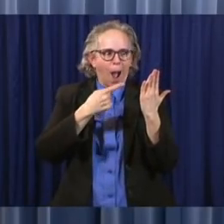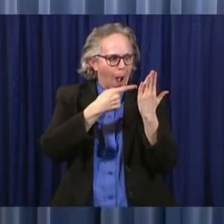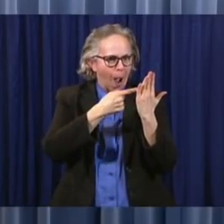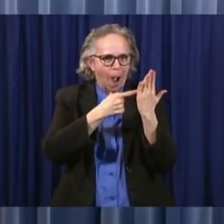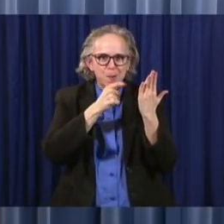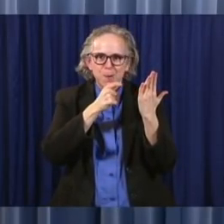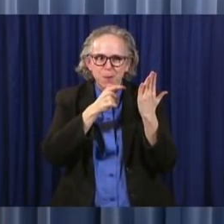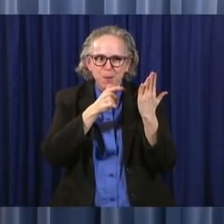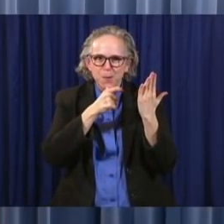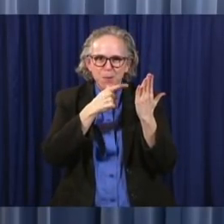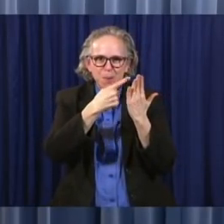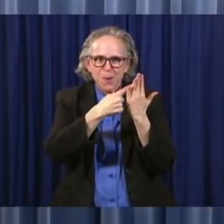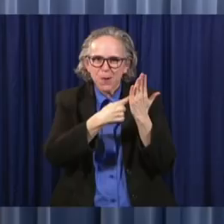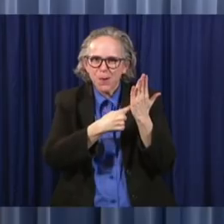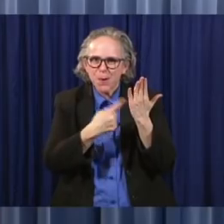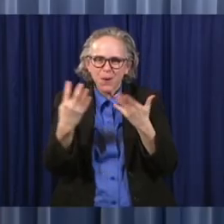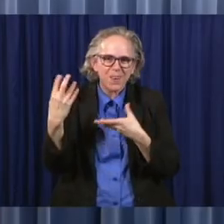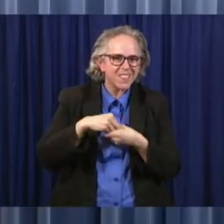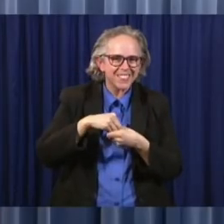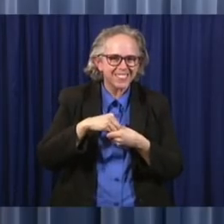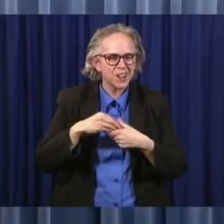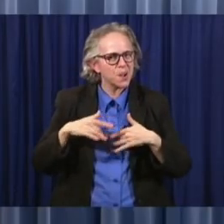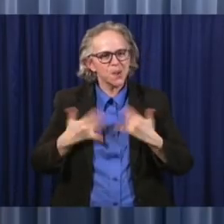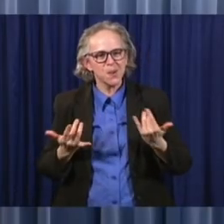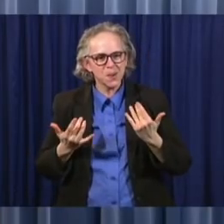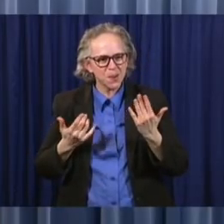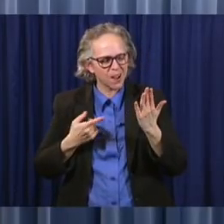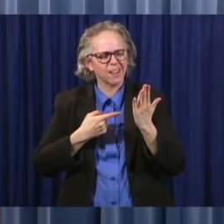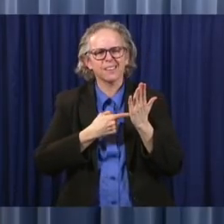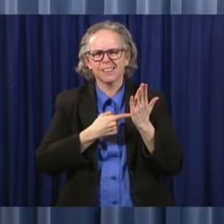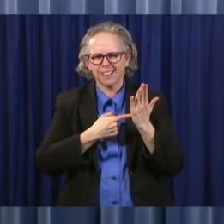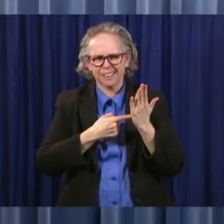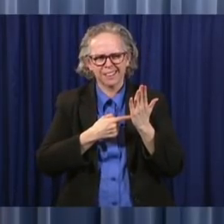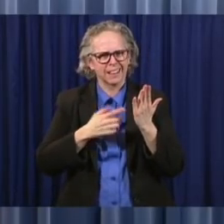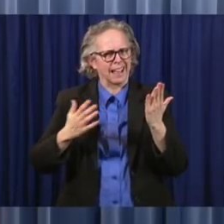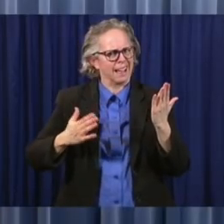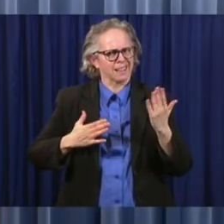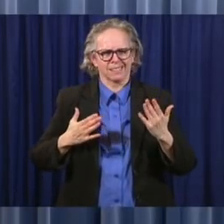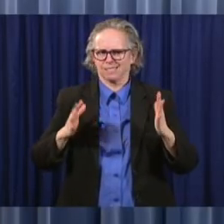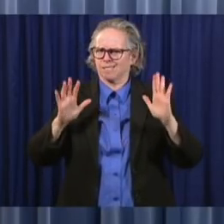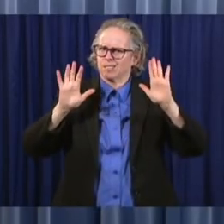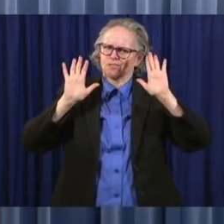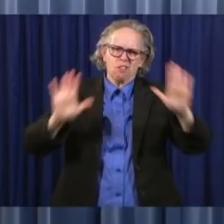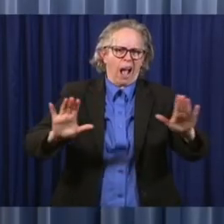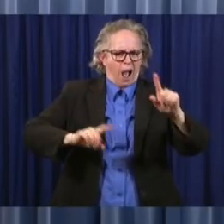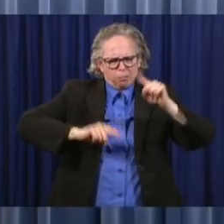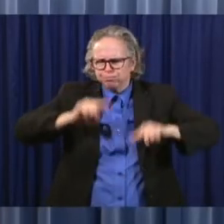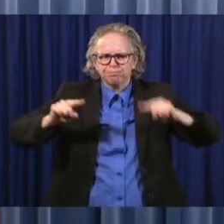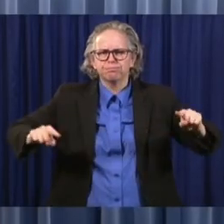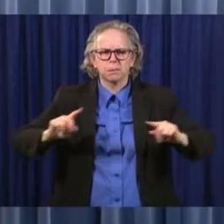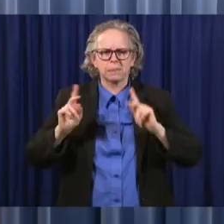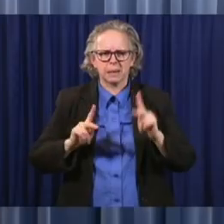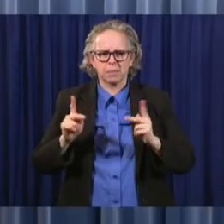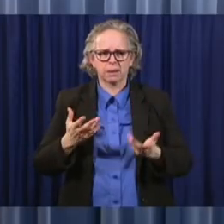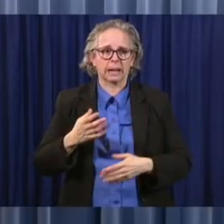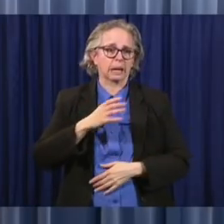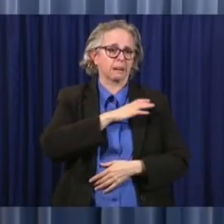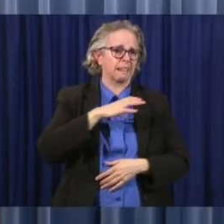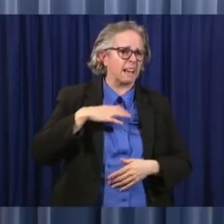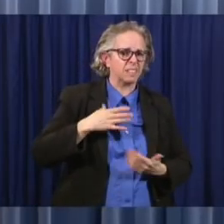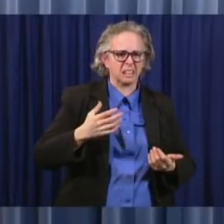I was, being asked to lead. And I was really happy to see we had, a lot in Cleveland, Southern